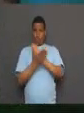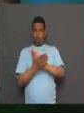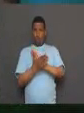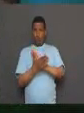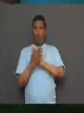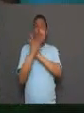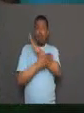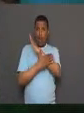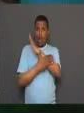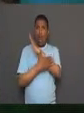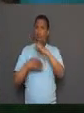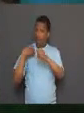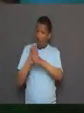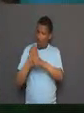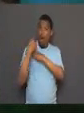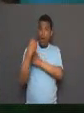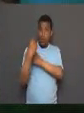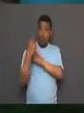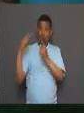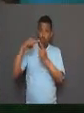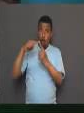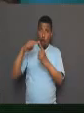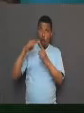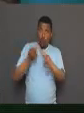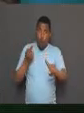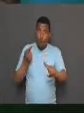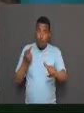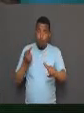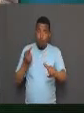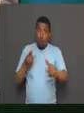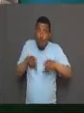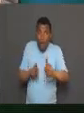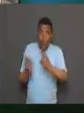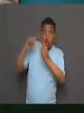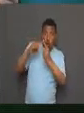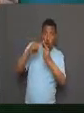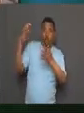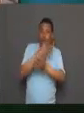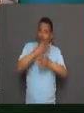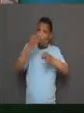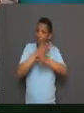rural labor force from farming to manufacturing.